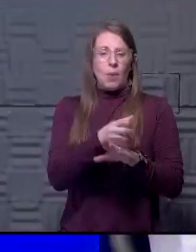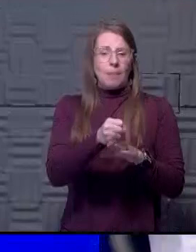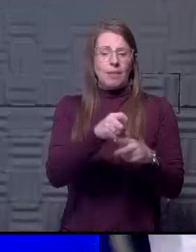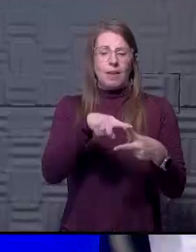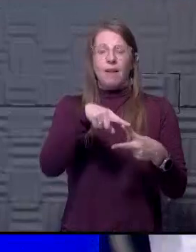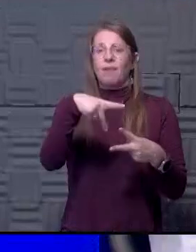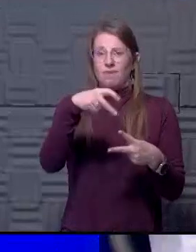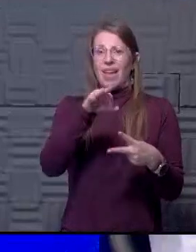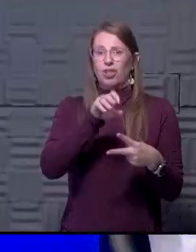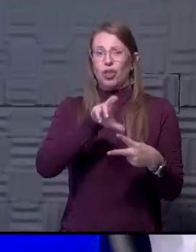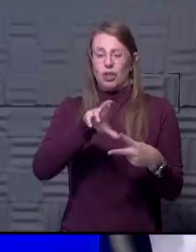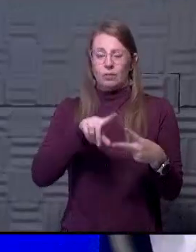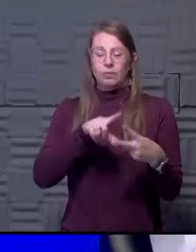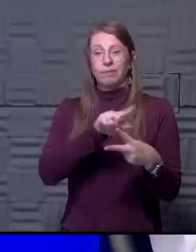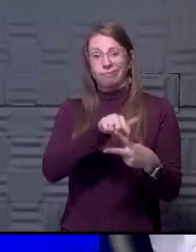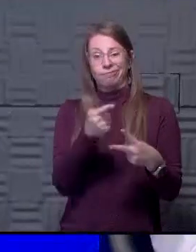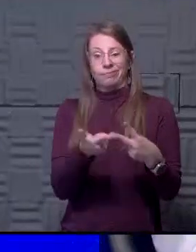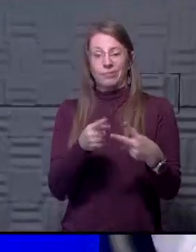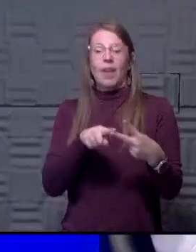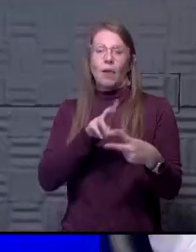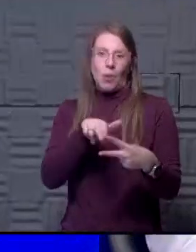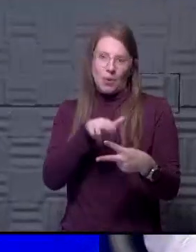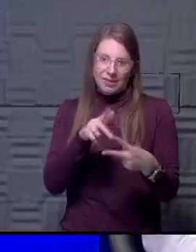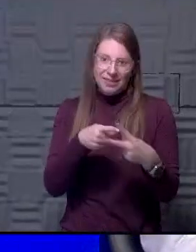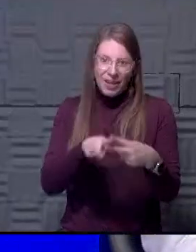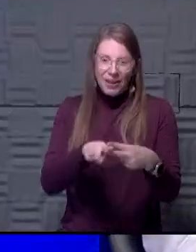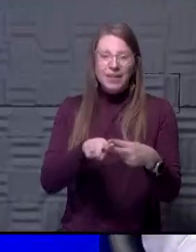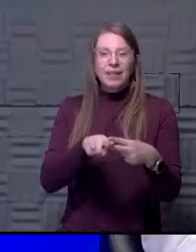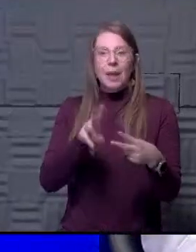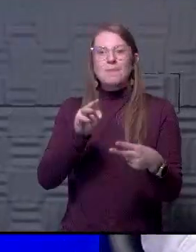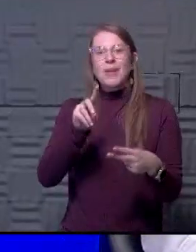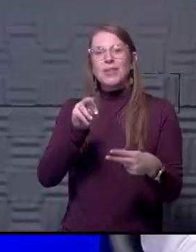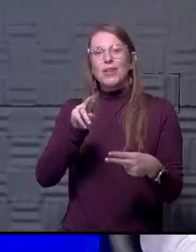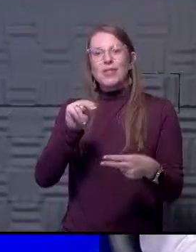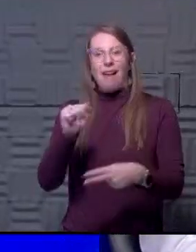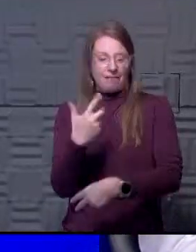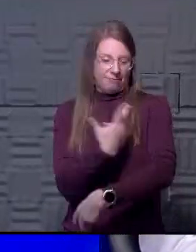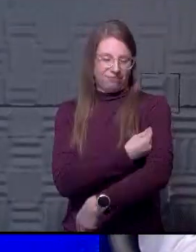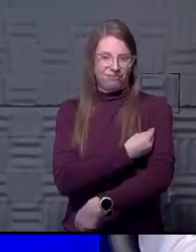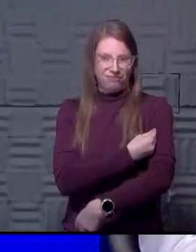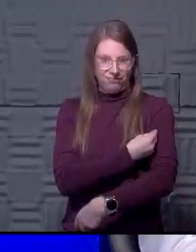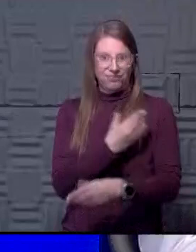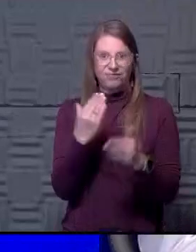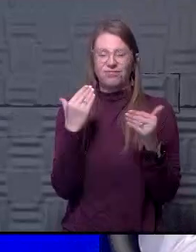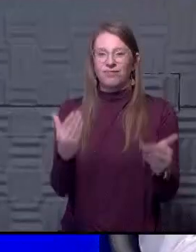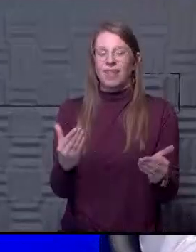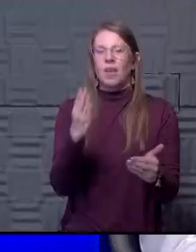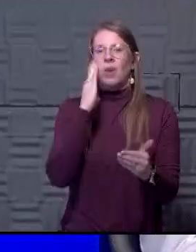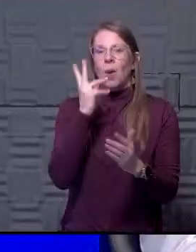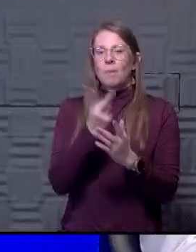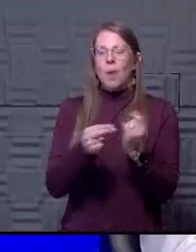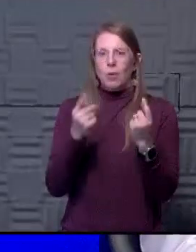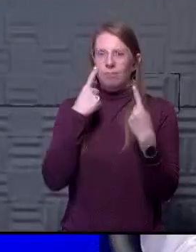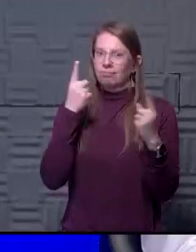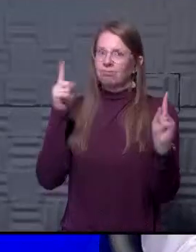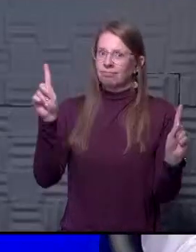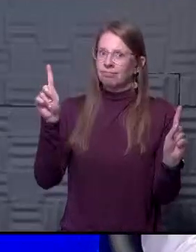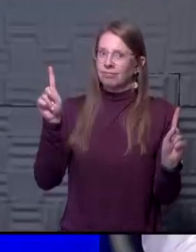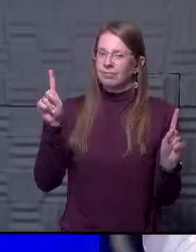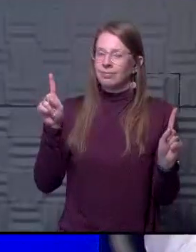Pfizer. And so then we, of course, started administering the Moderna vaccine. knowing that they're both efficacious